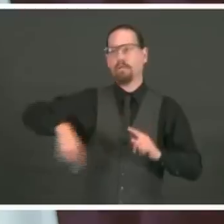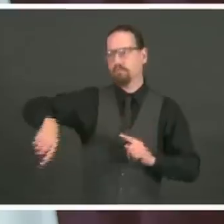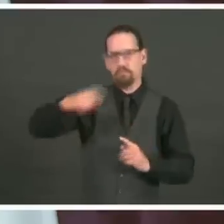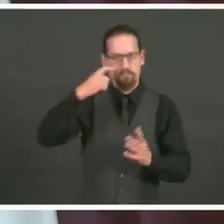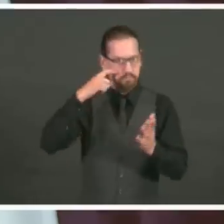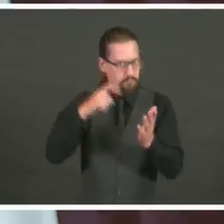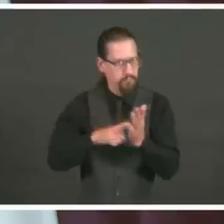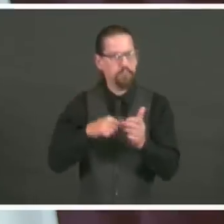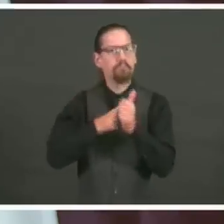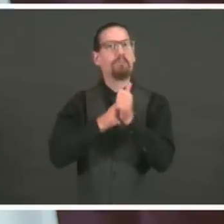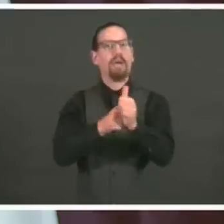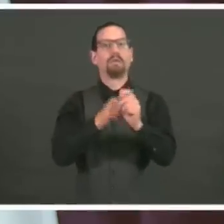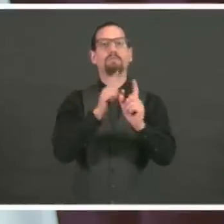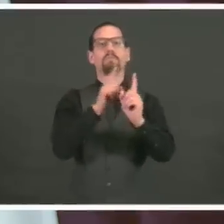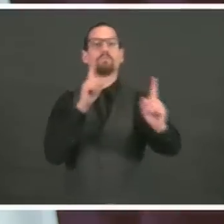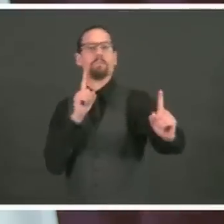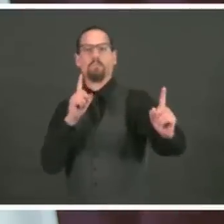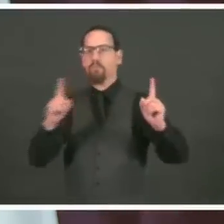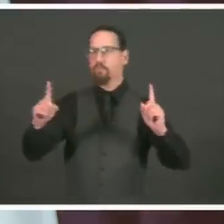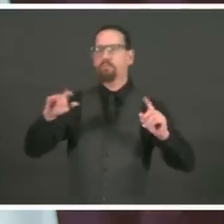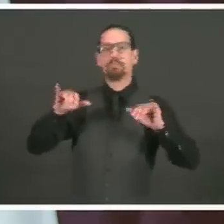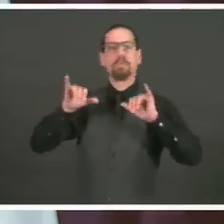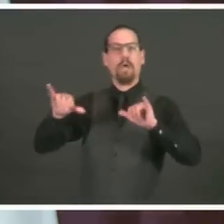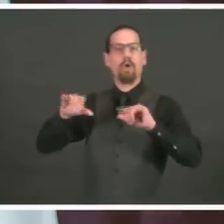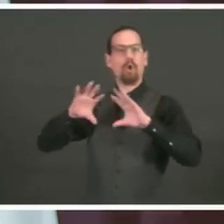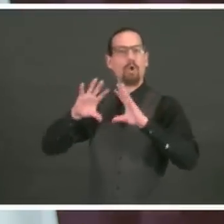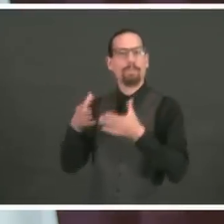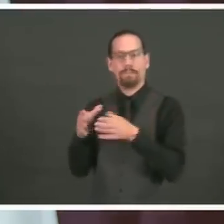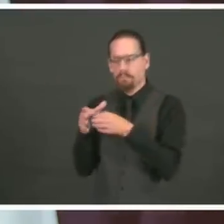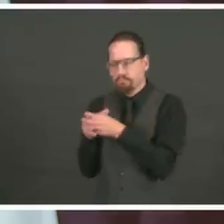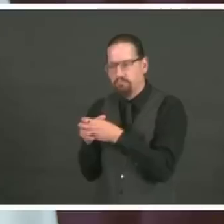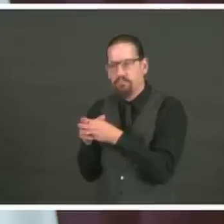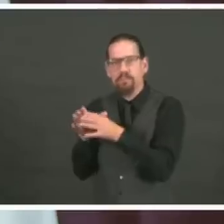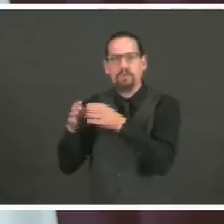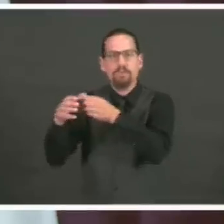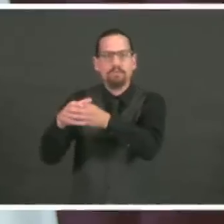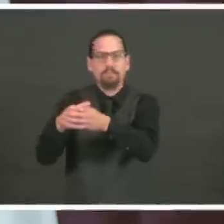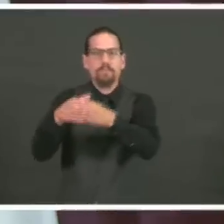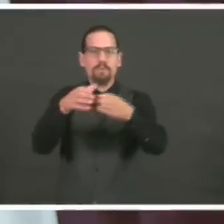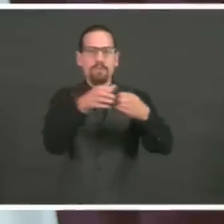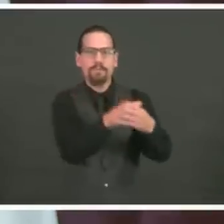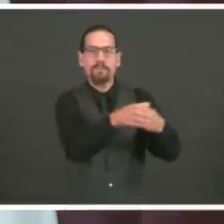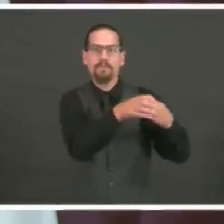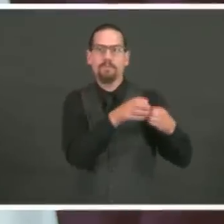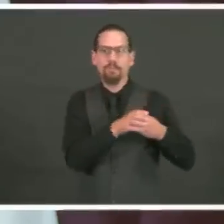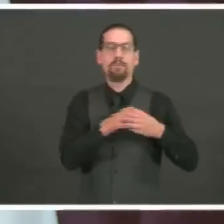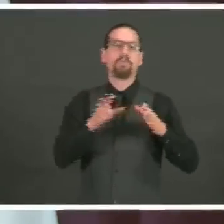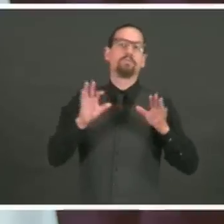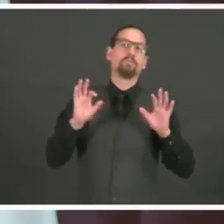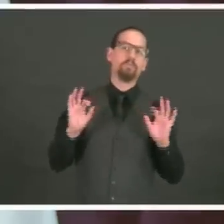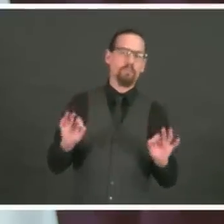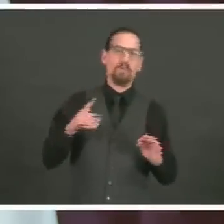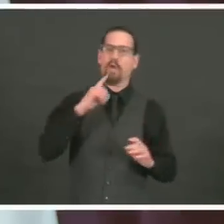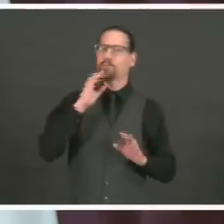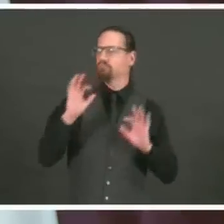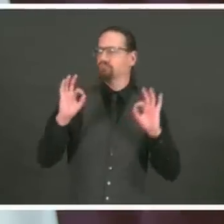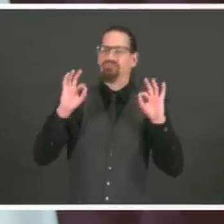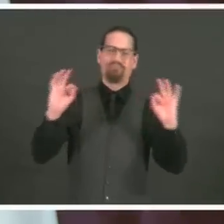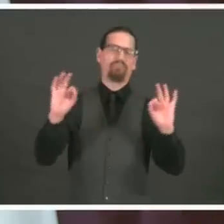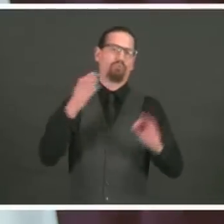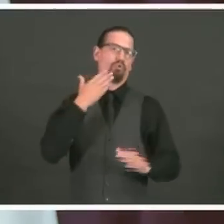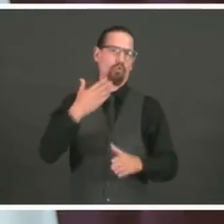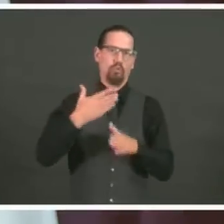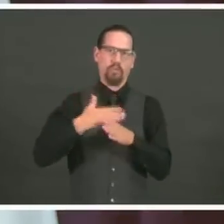sizes, and mask wearing. So I can report that we had a good weekend. Our